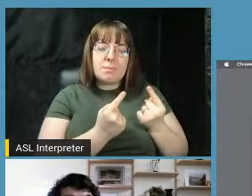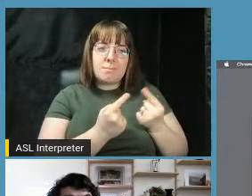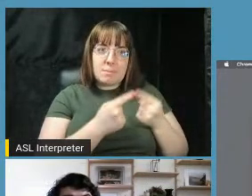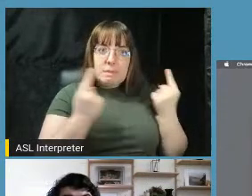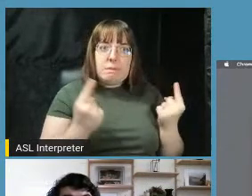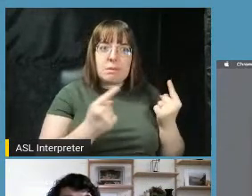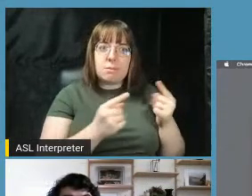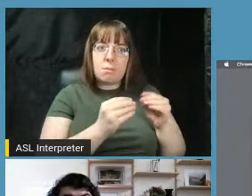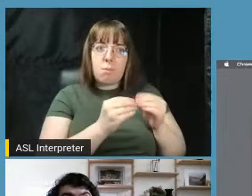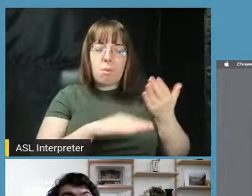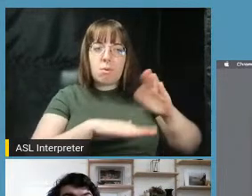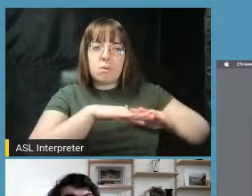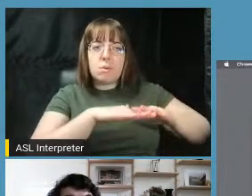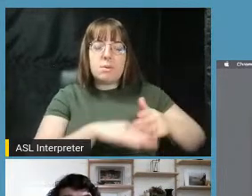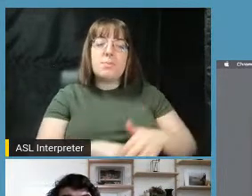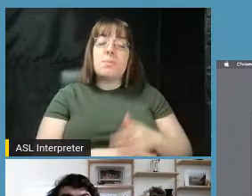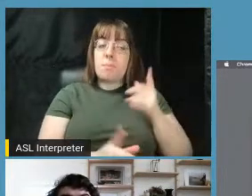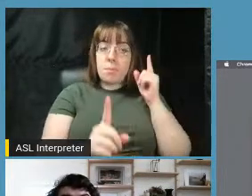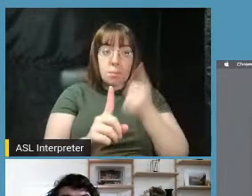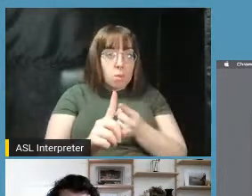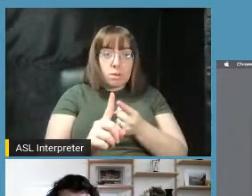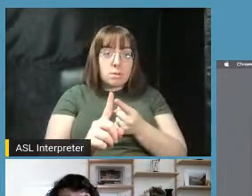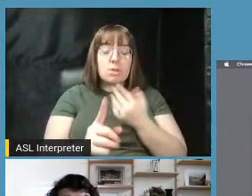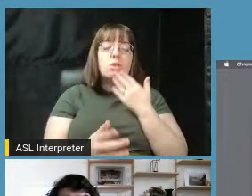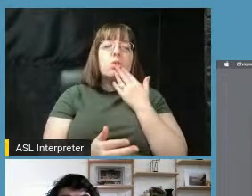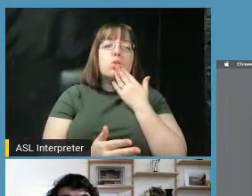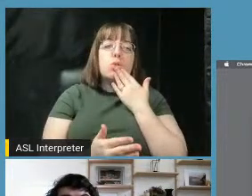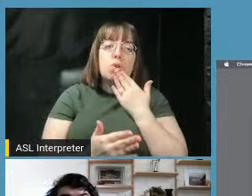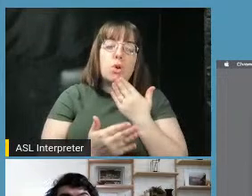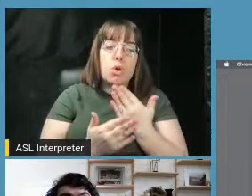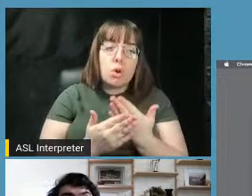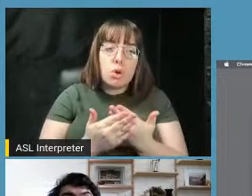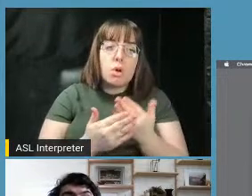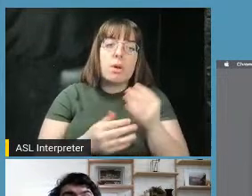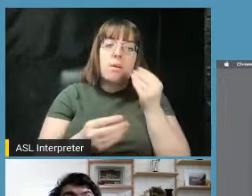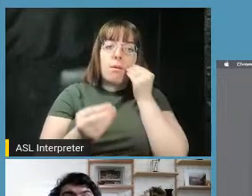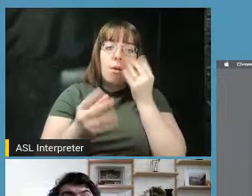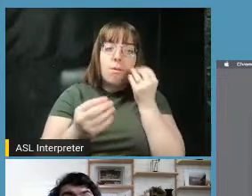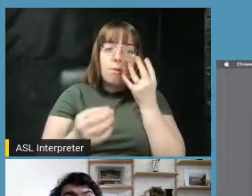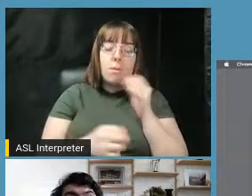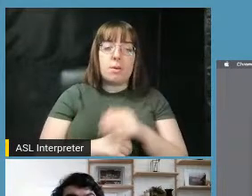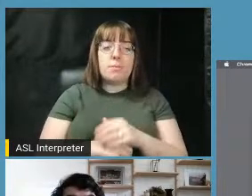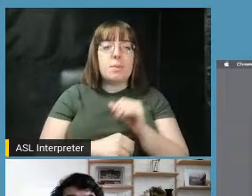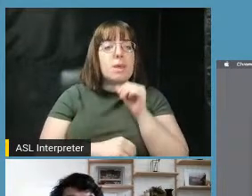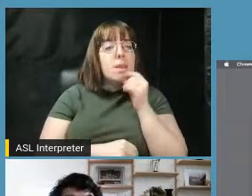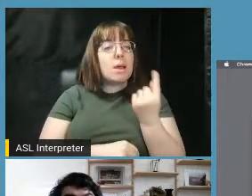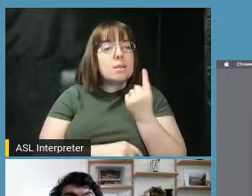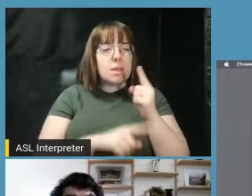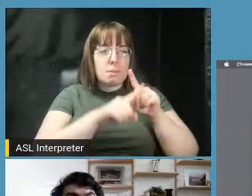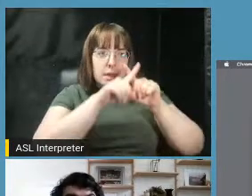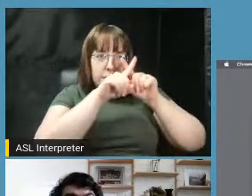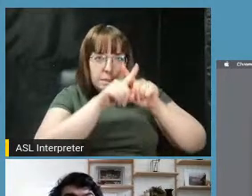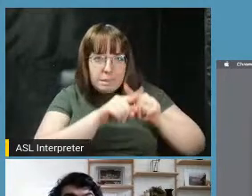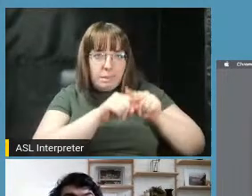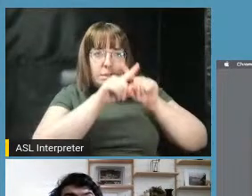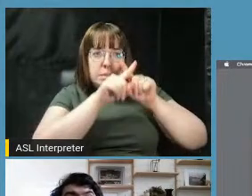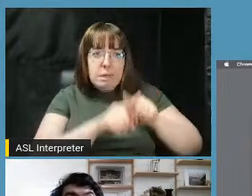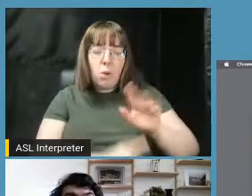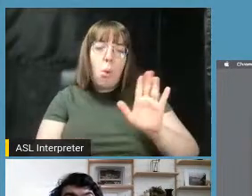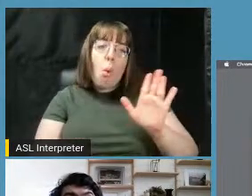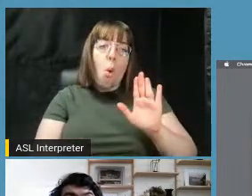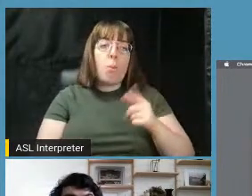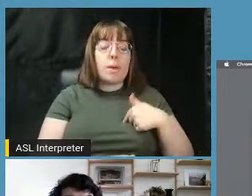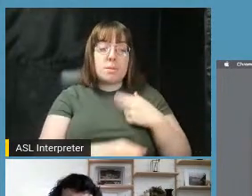point being that it's a good insight, but not something we would want to rely on, but could certainly start